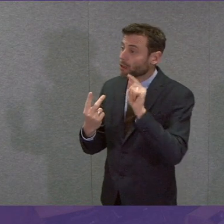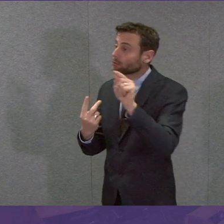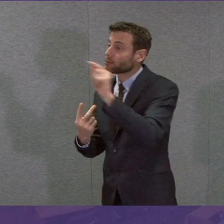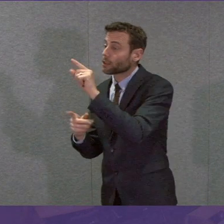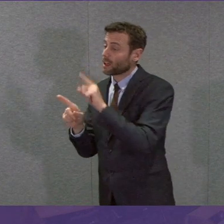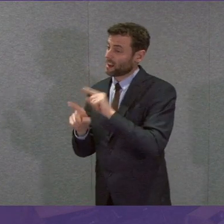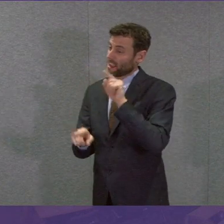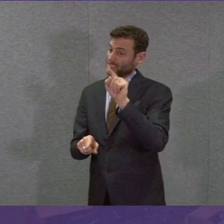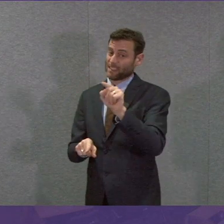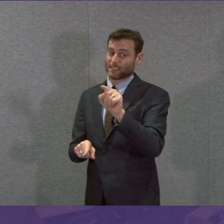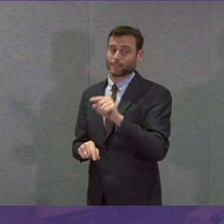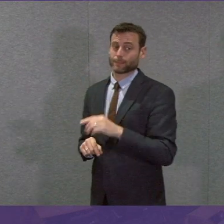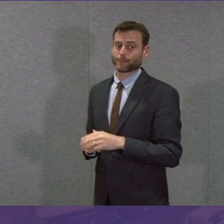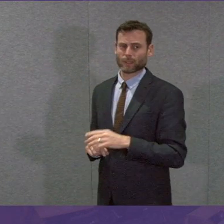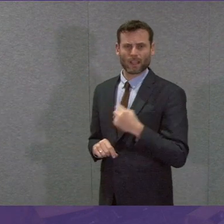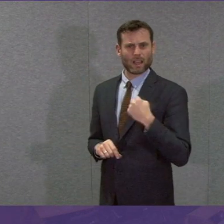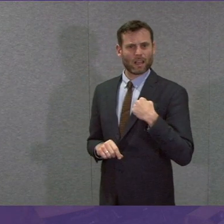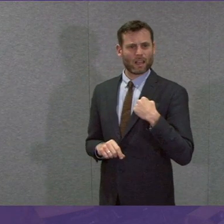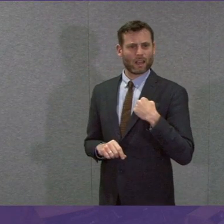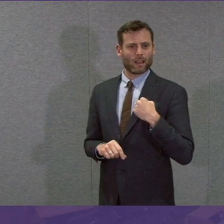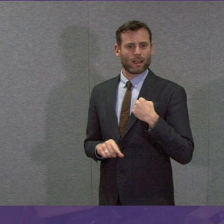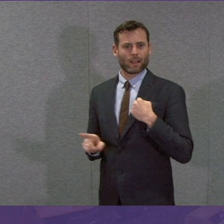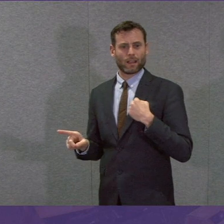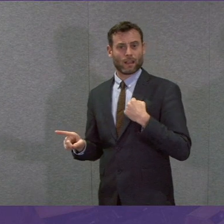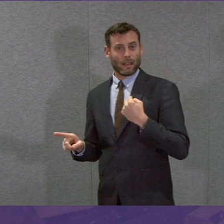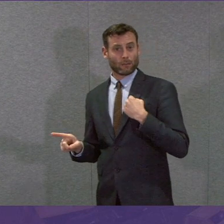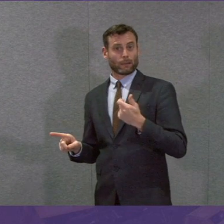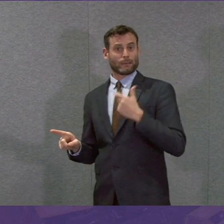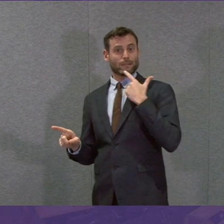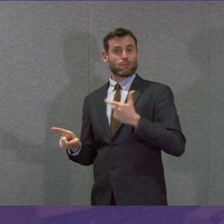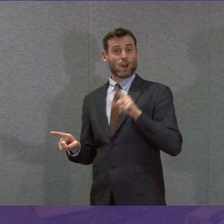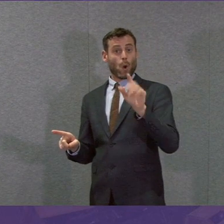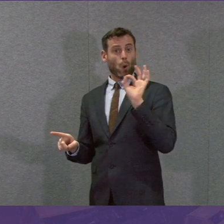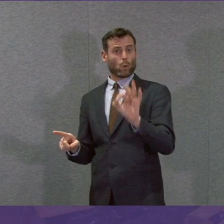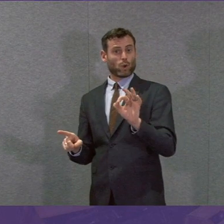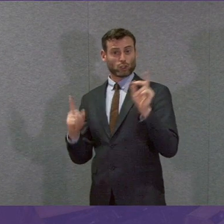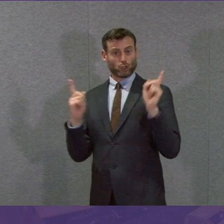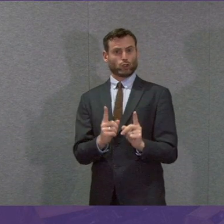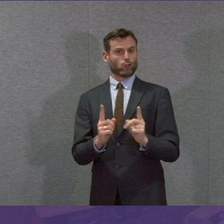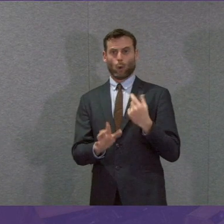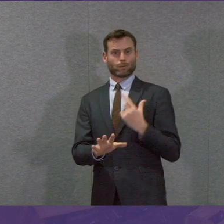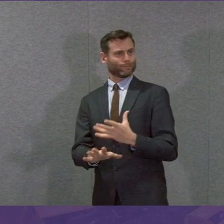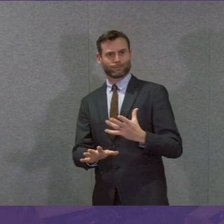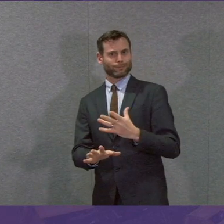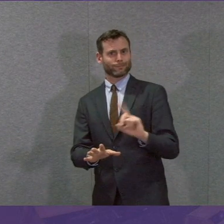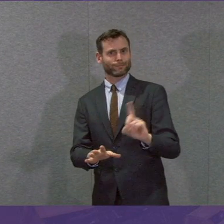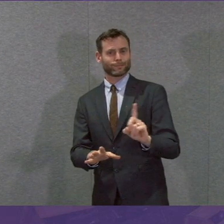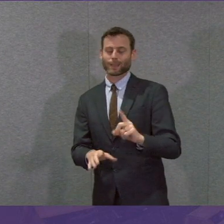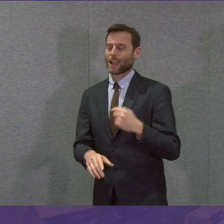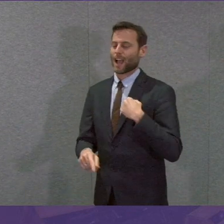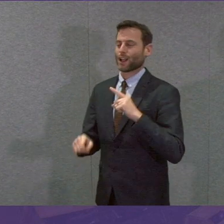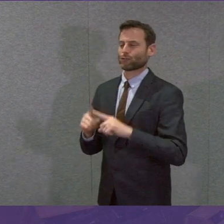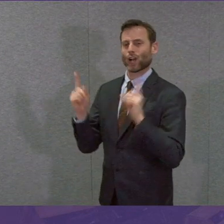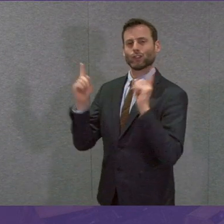I was so surprised that we had a question that was short. Thank you very much, Ms. Harper. I hope it's Michael Russell. I shall try a short